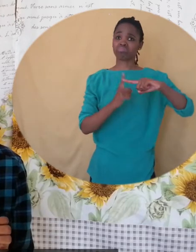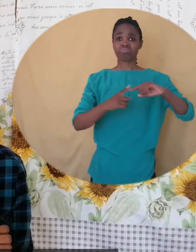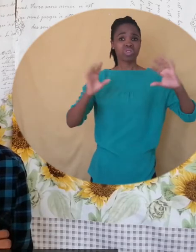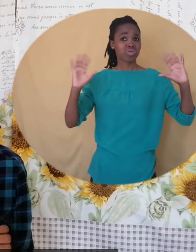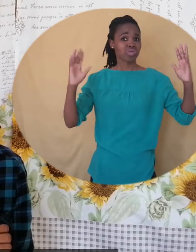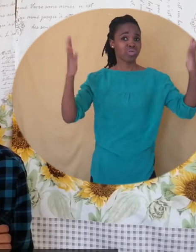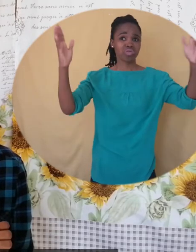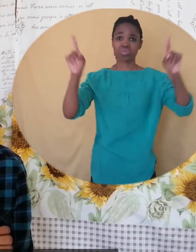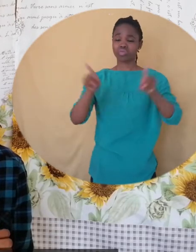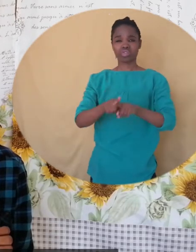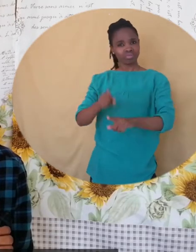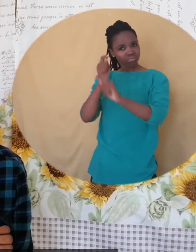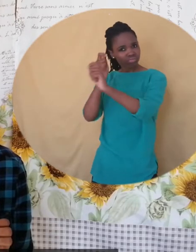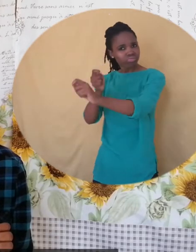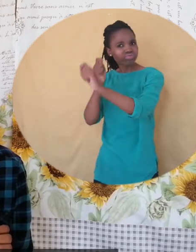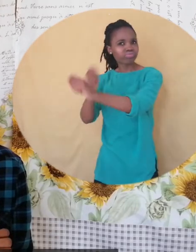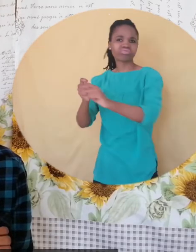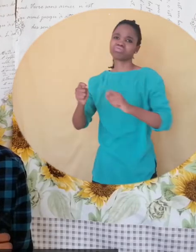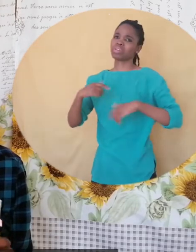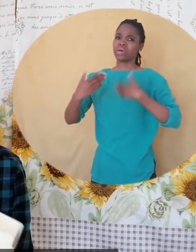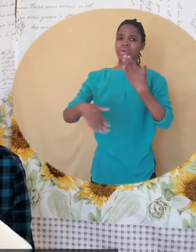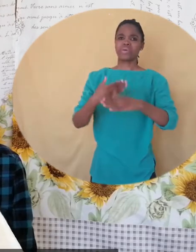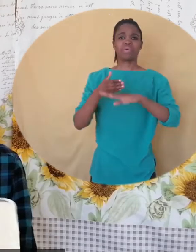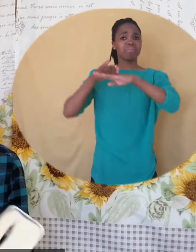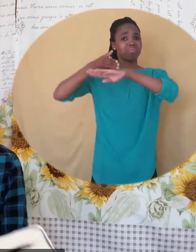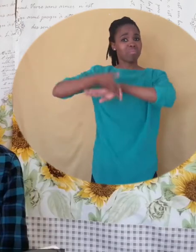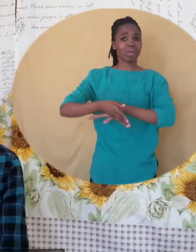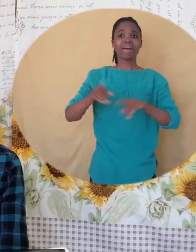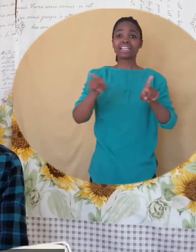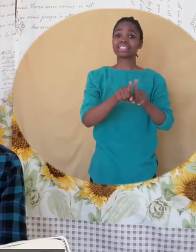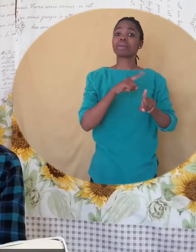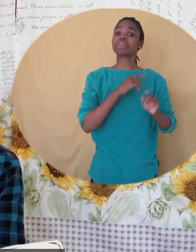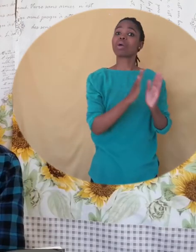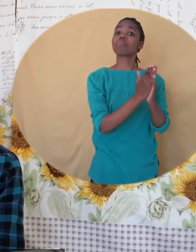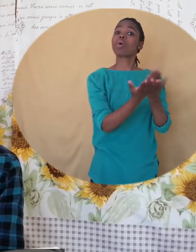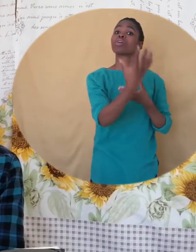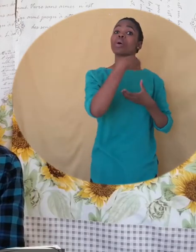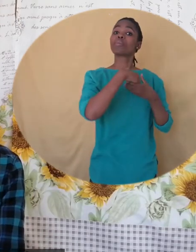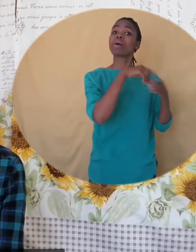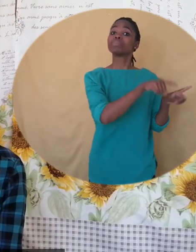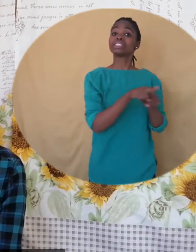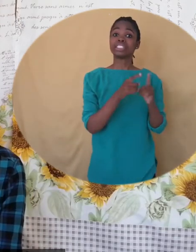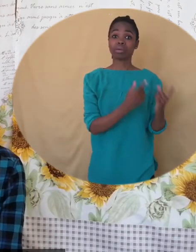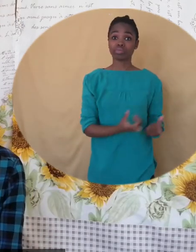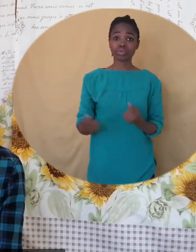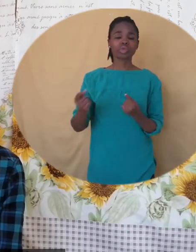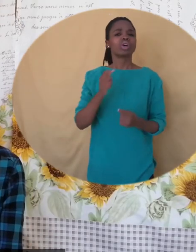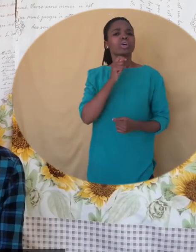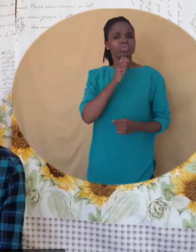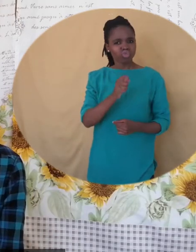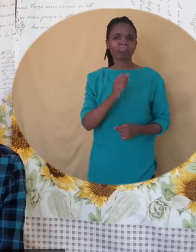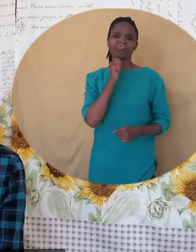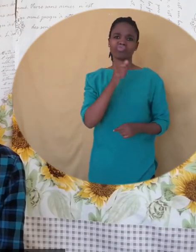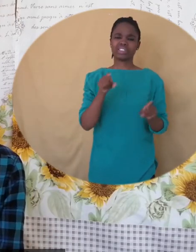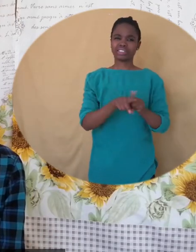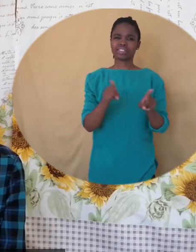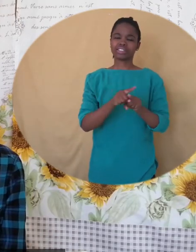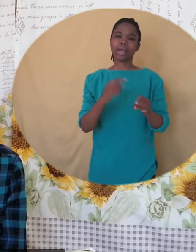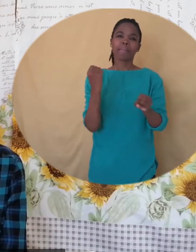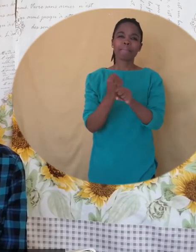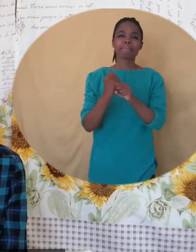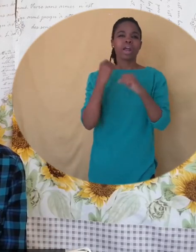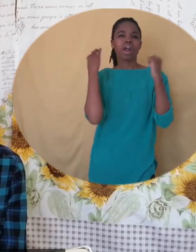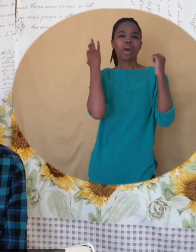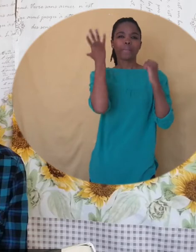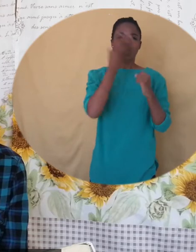that, his name and his ideas lived way beyond him. And I hope that in learning this, it's a journey that even though you